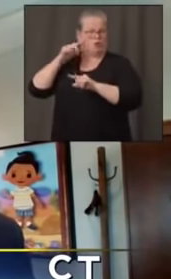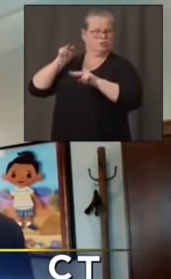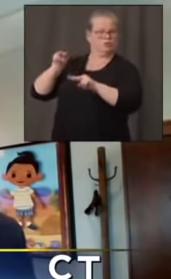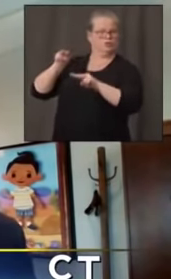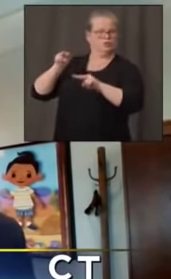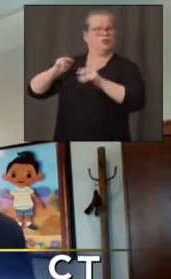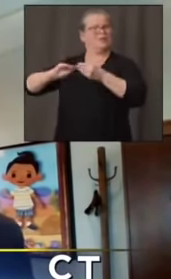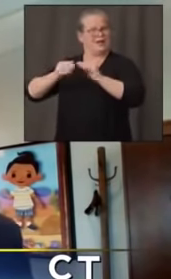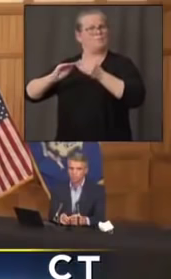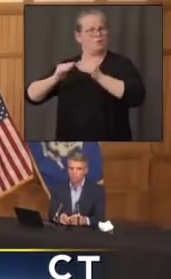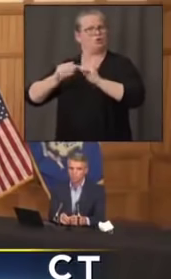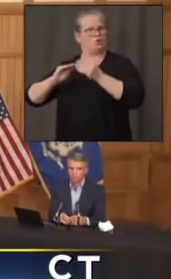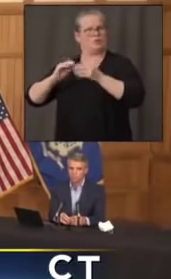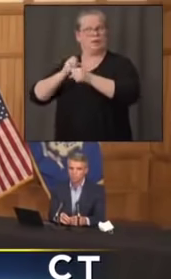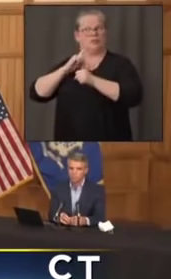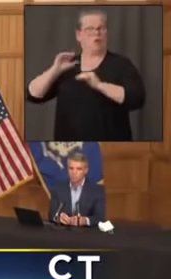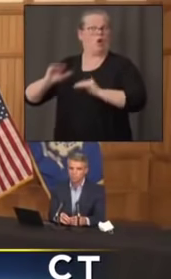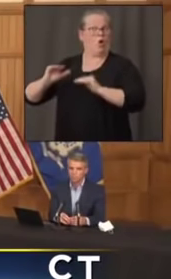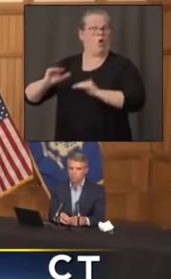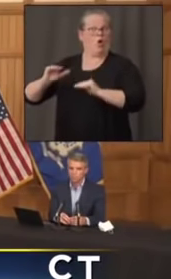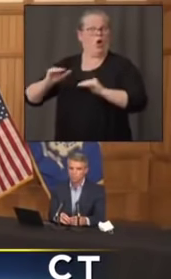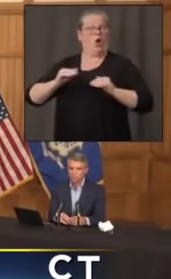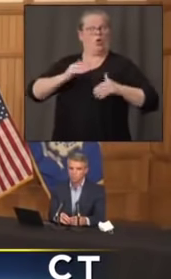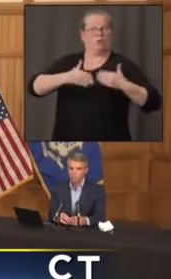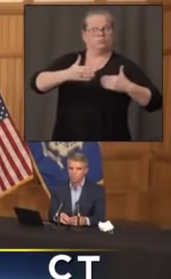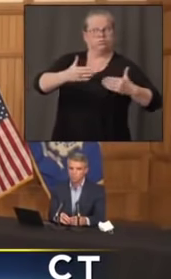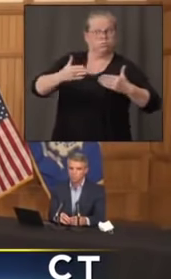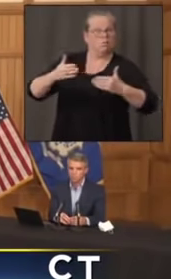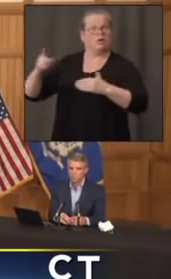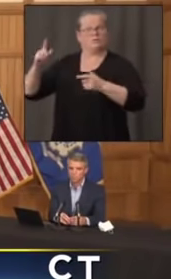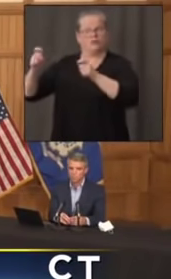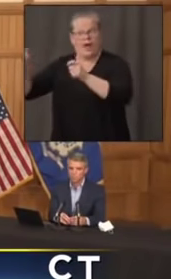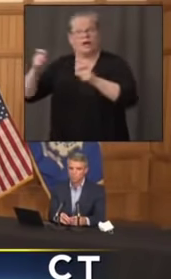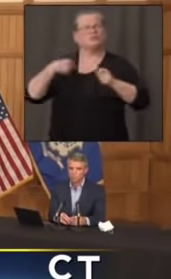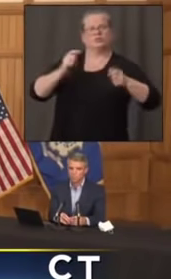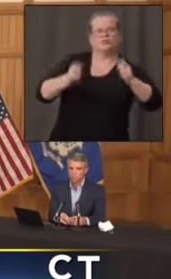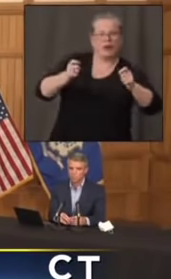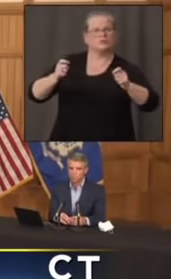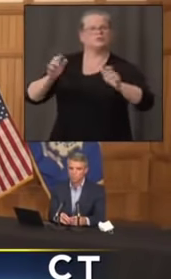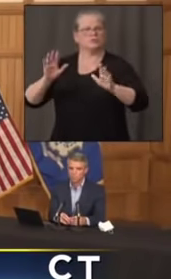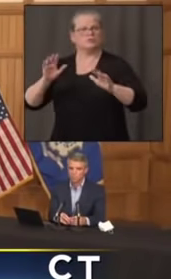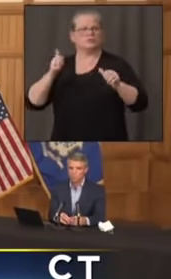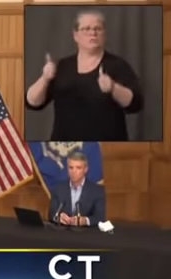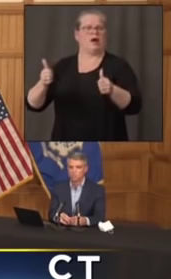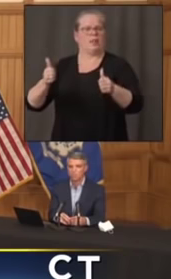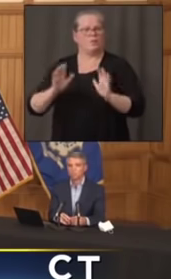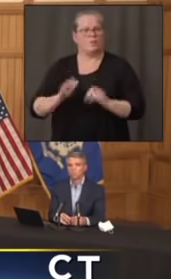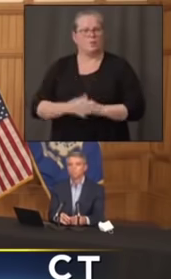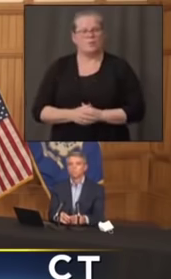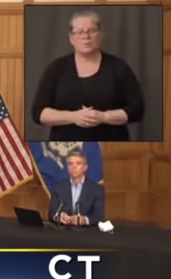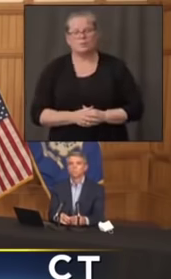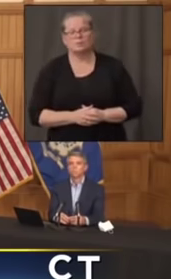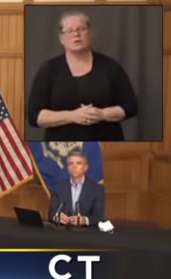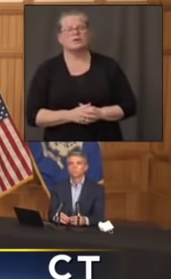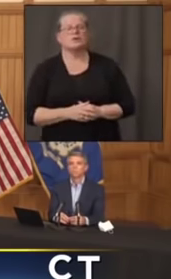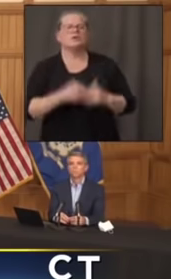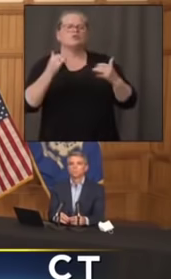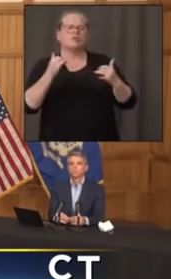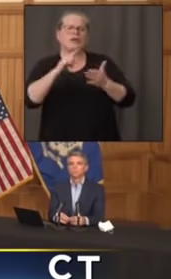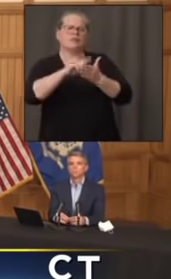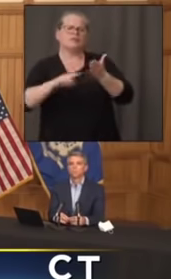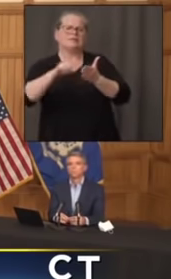question for the governor. The criticism today was really, by the Republicans, was really directed at the mass mailing